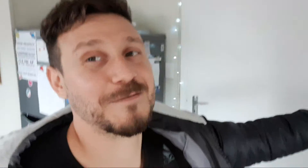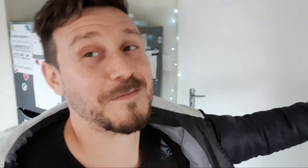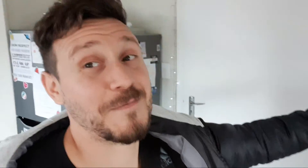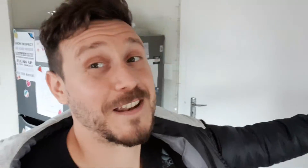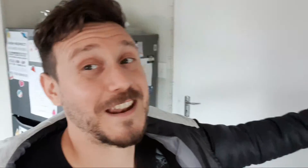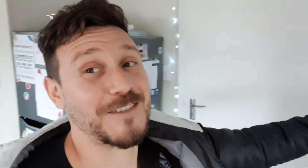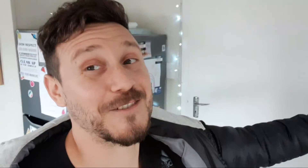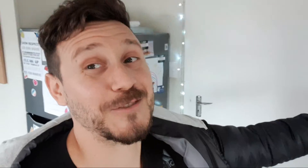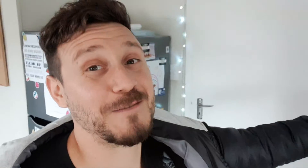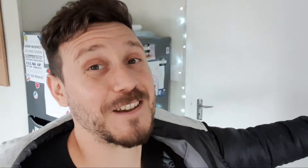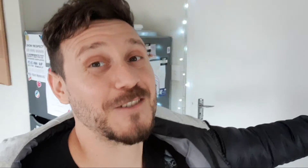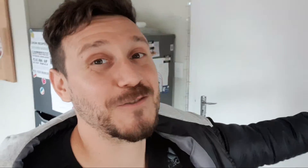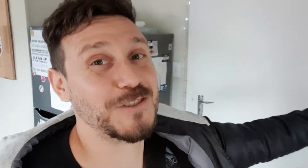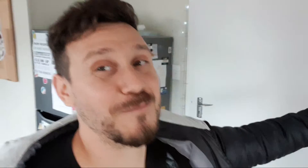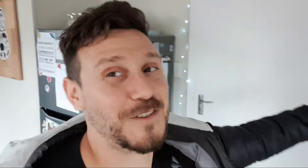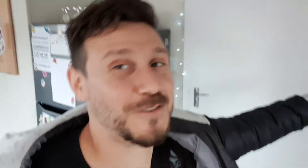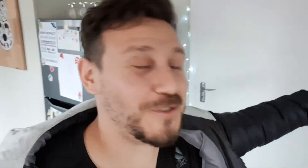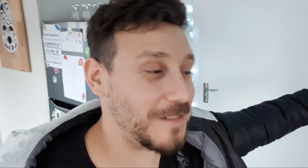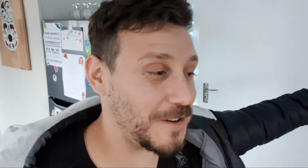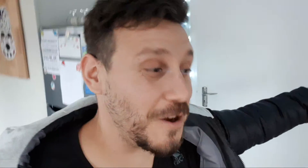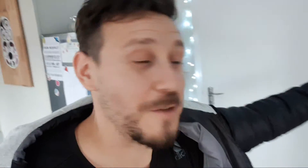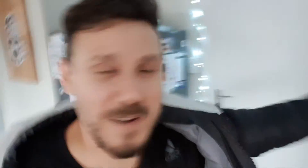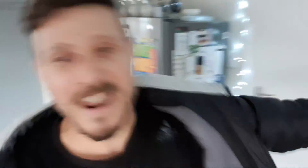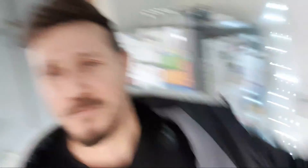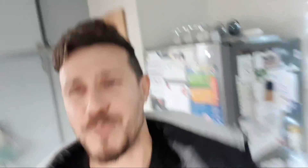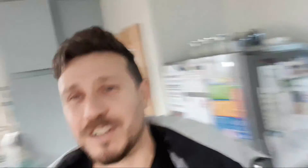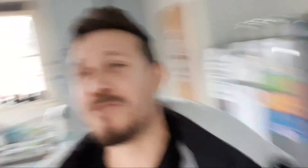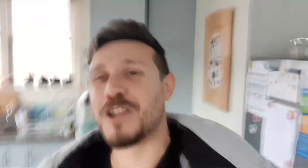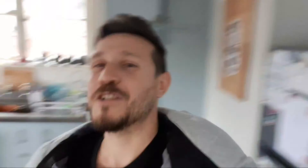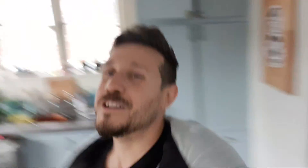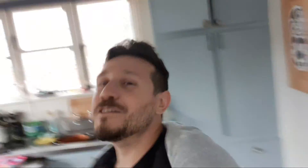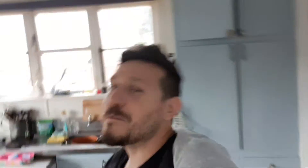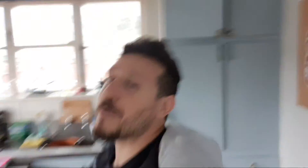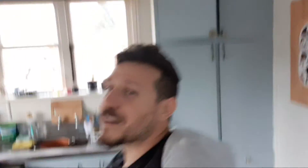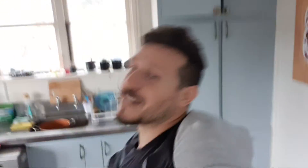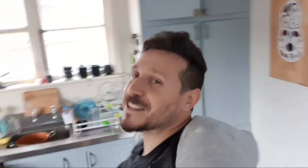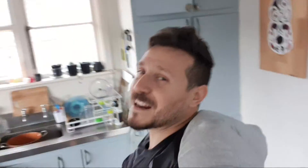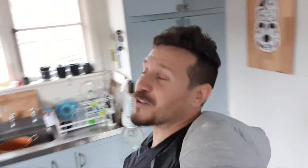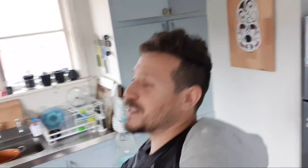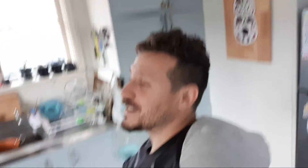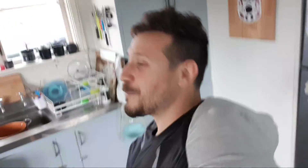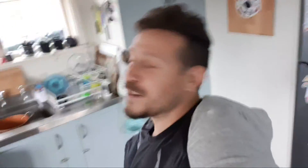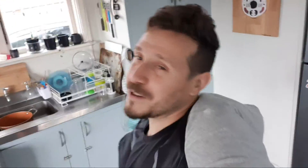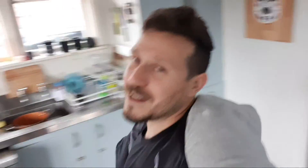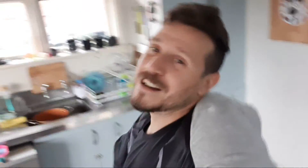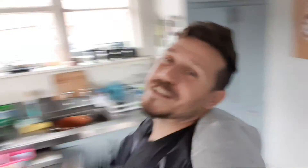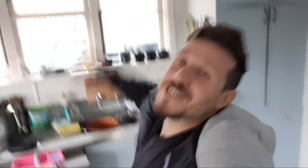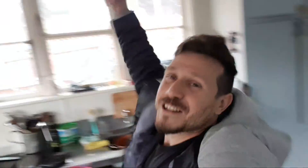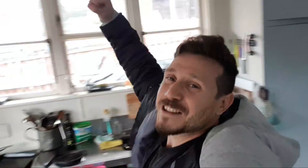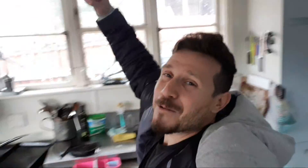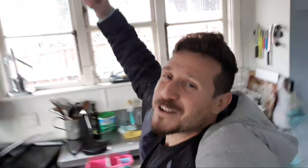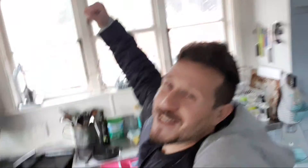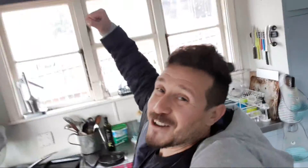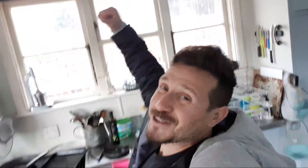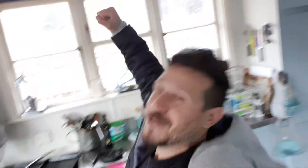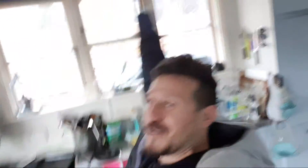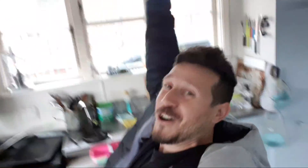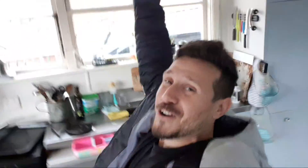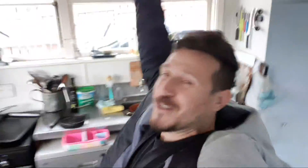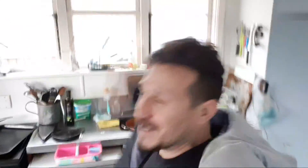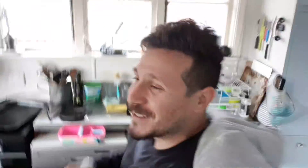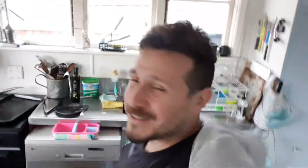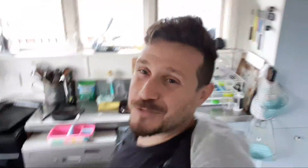sí, me manda la excusa a mí que no escuchó porque estoy yo hablando. Pero no importa, bueno, vamos a ver qué dicen las noticias, pero hasta ahora estamos nivel